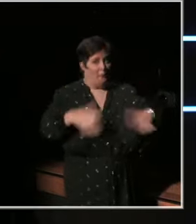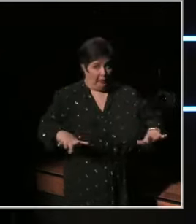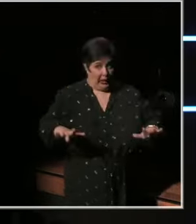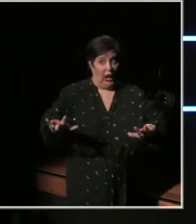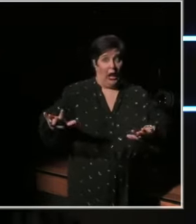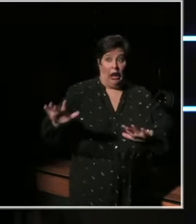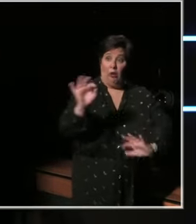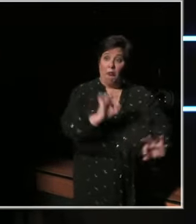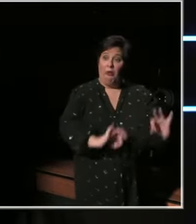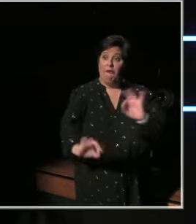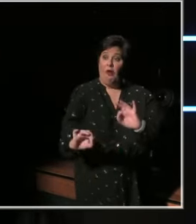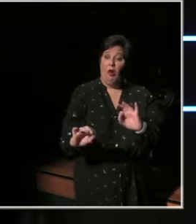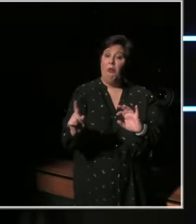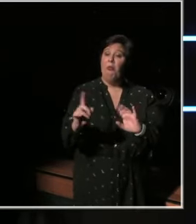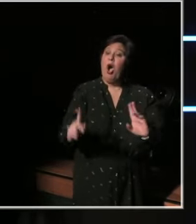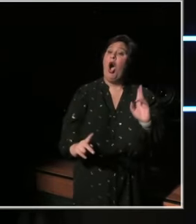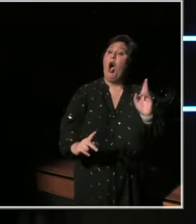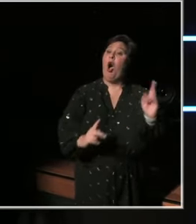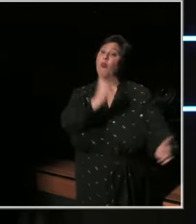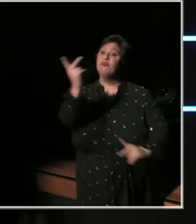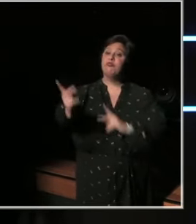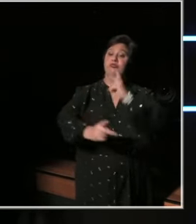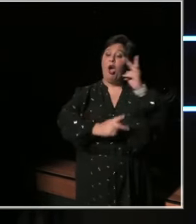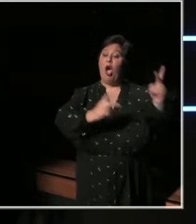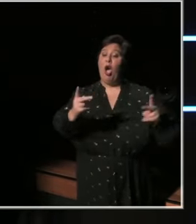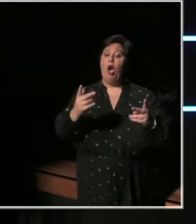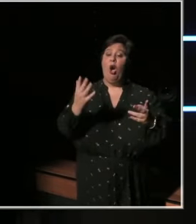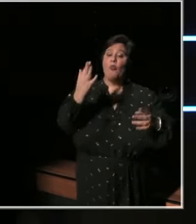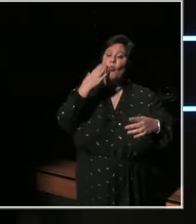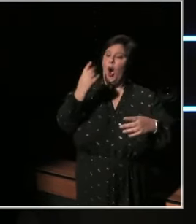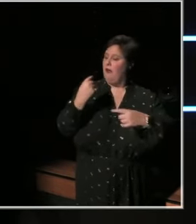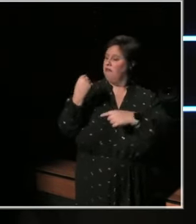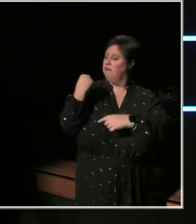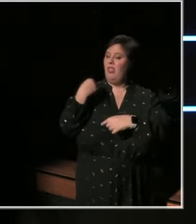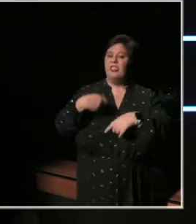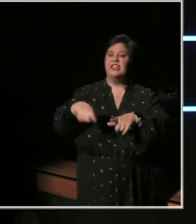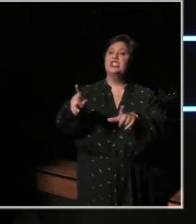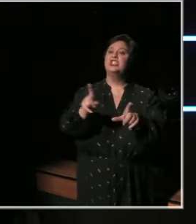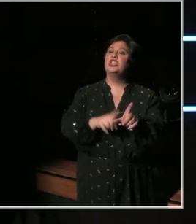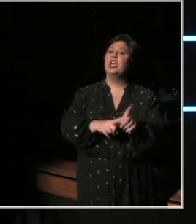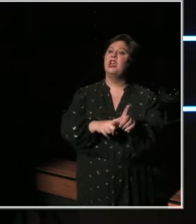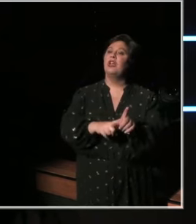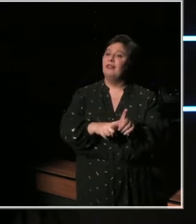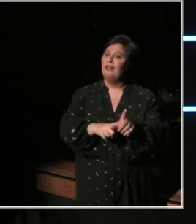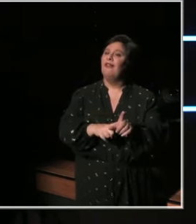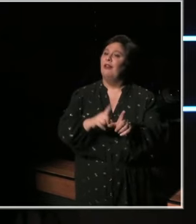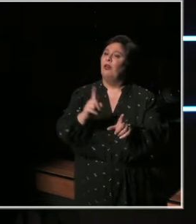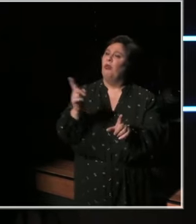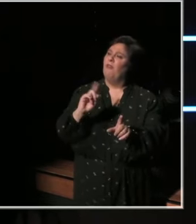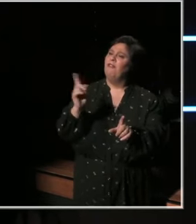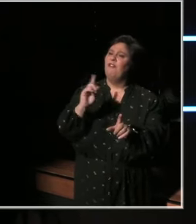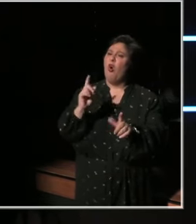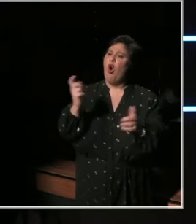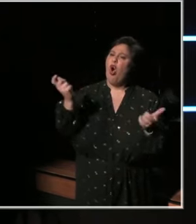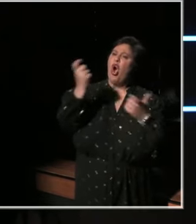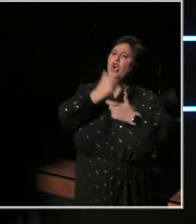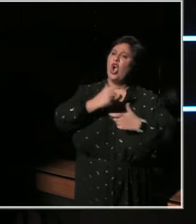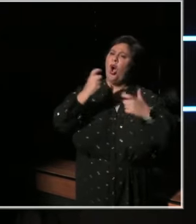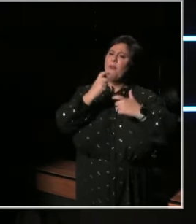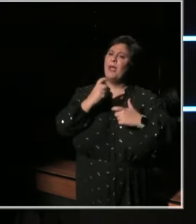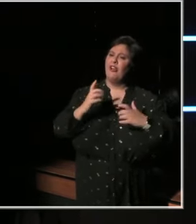did perform opera earlier on this year for